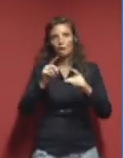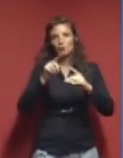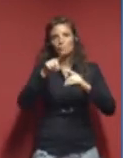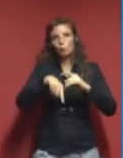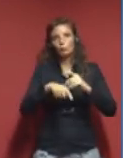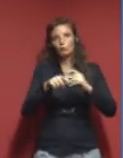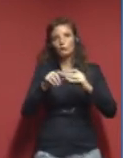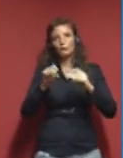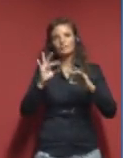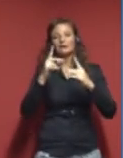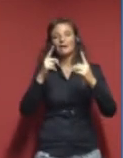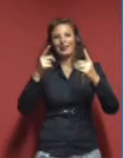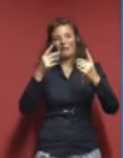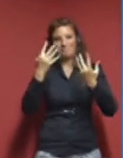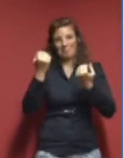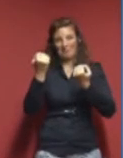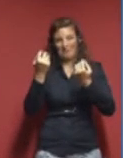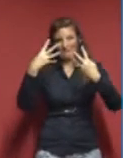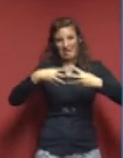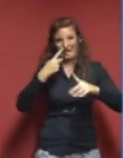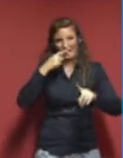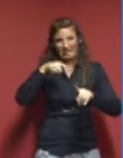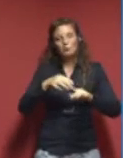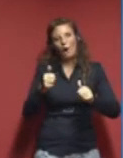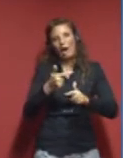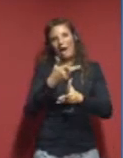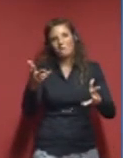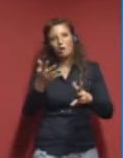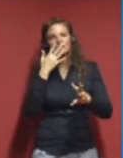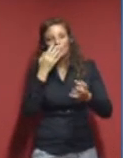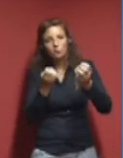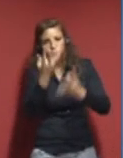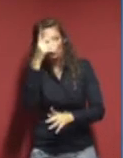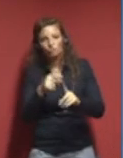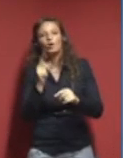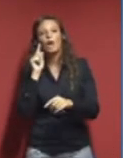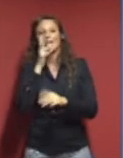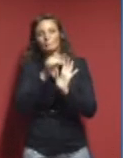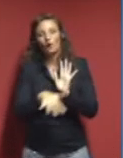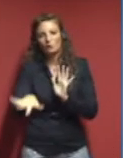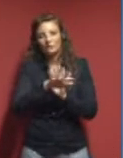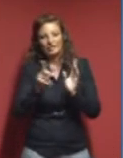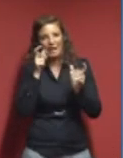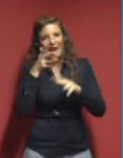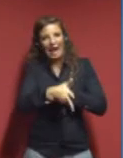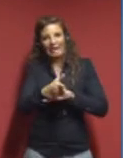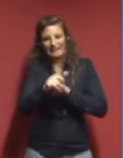We talked to a lot of hackerspaces, and they had a laser cutter actually burn down because the parts ignite and nobody's watching